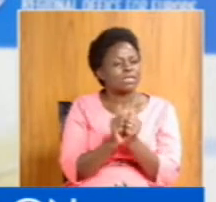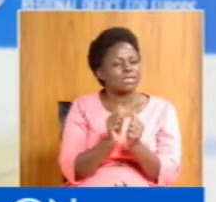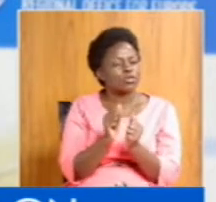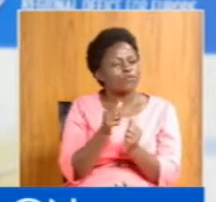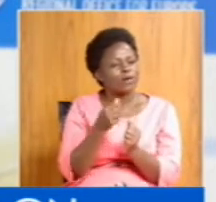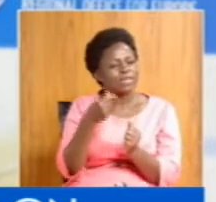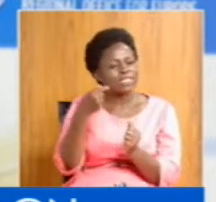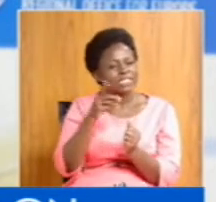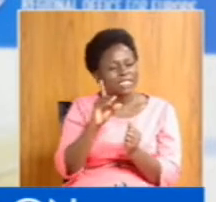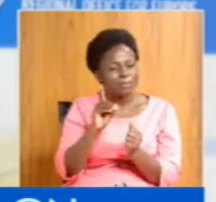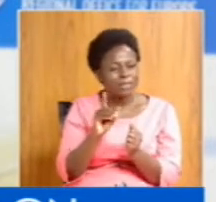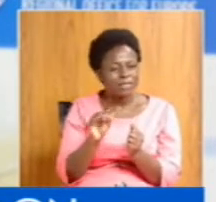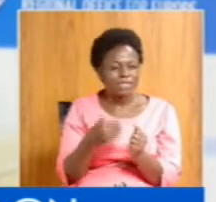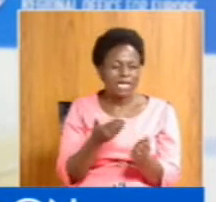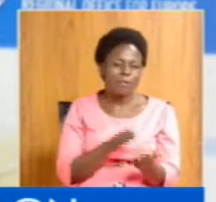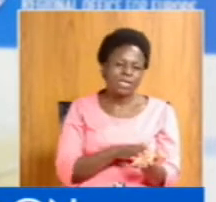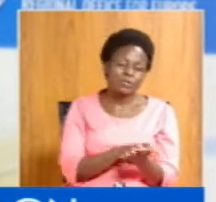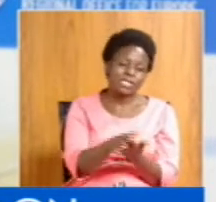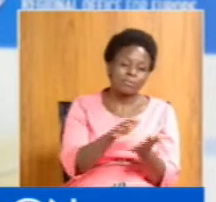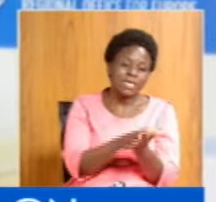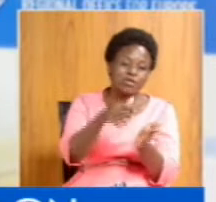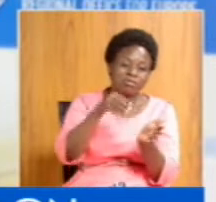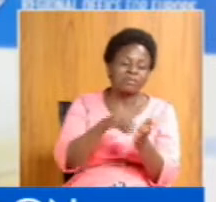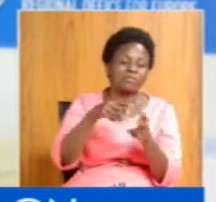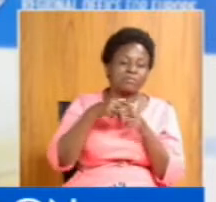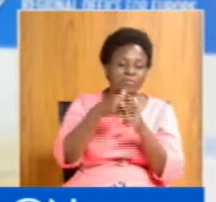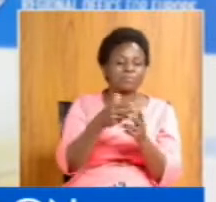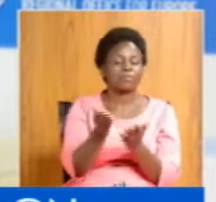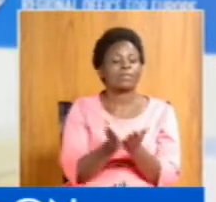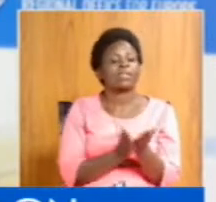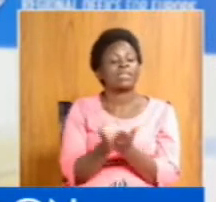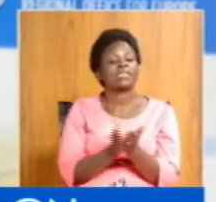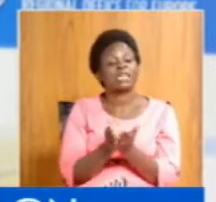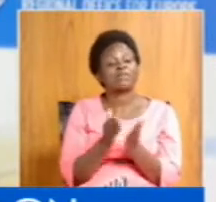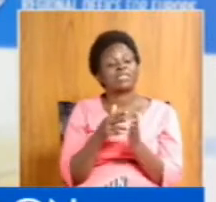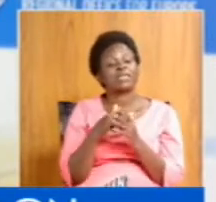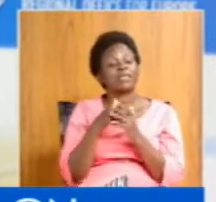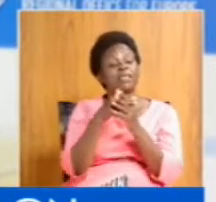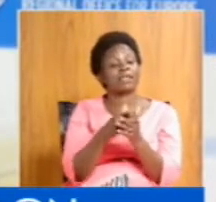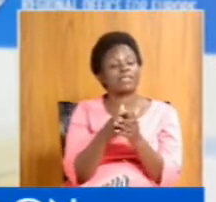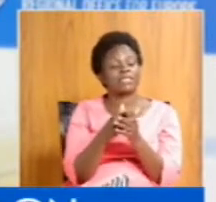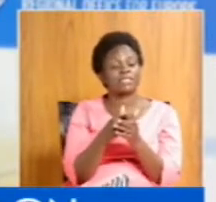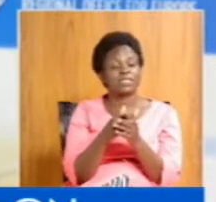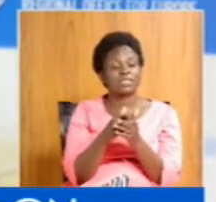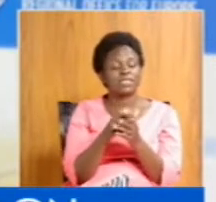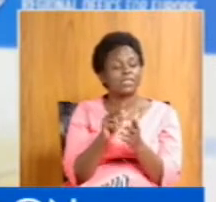that is how much we are spending on debt the servicing of the debt and the question